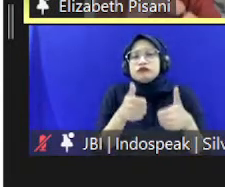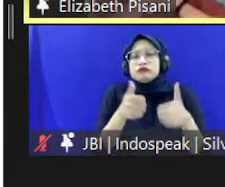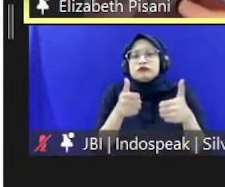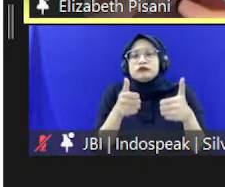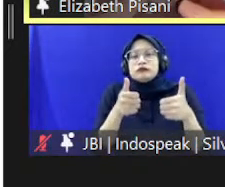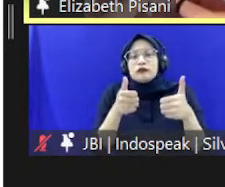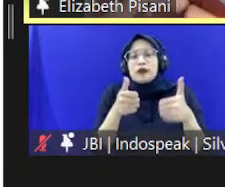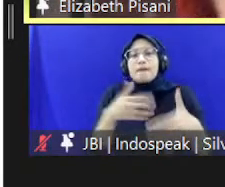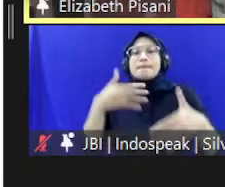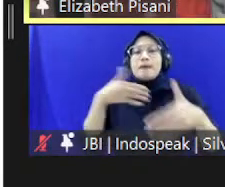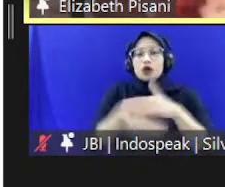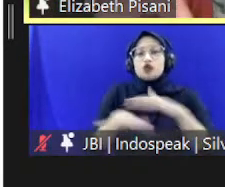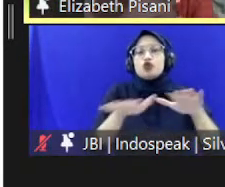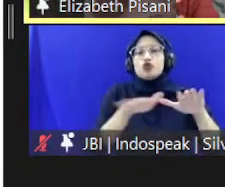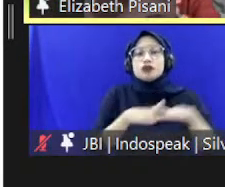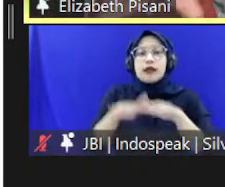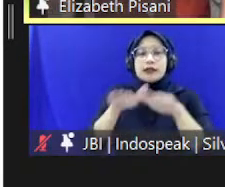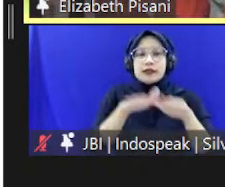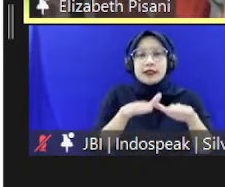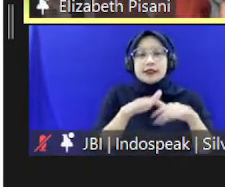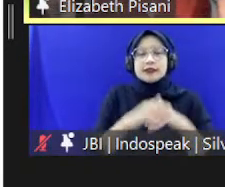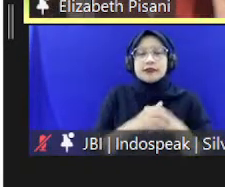that there is zero